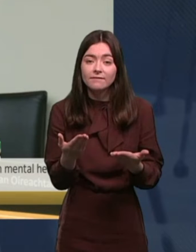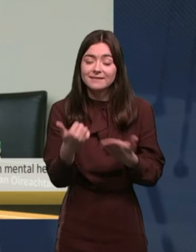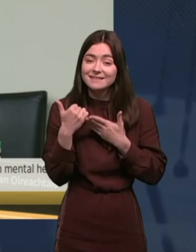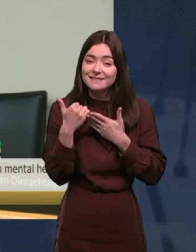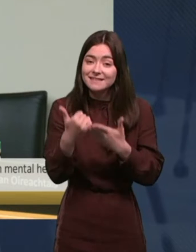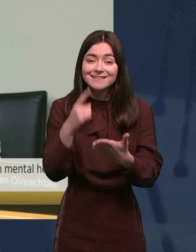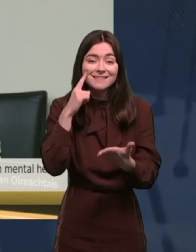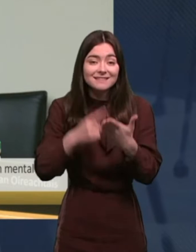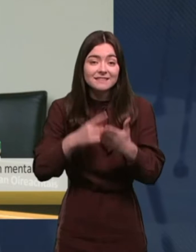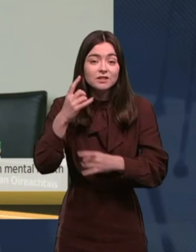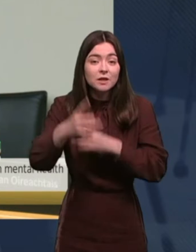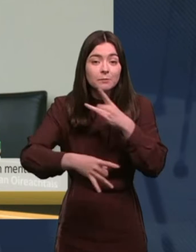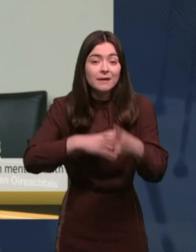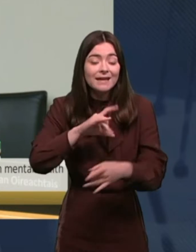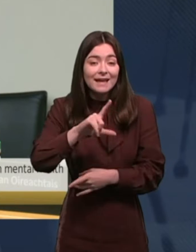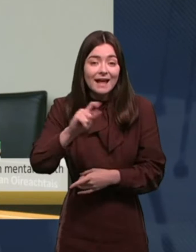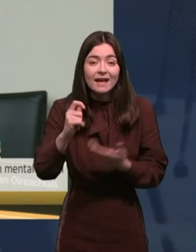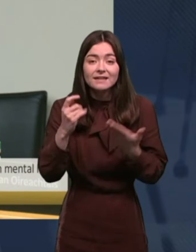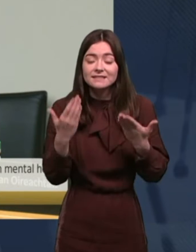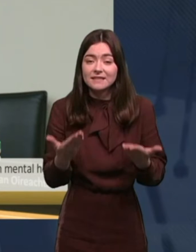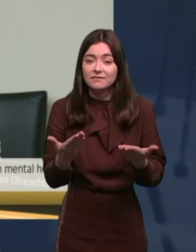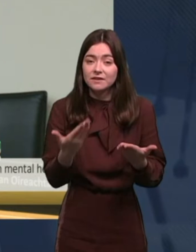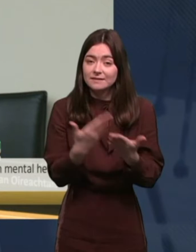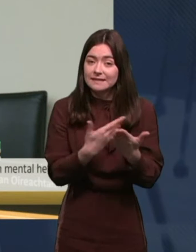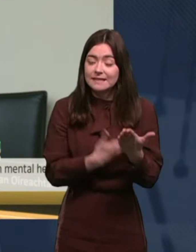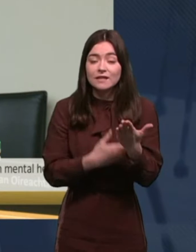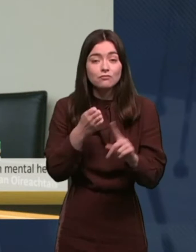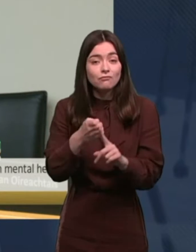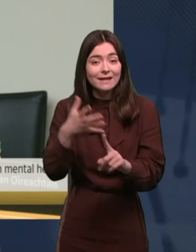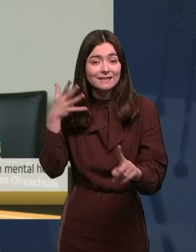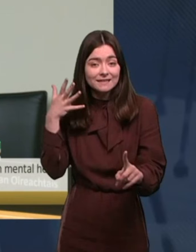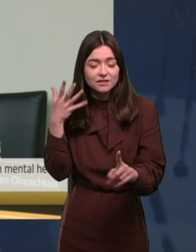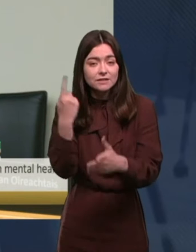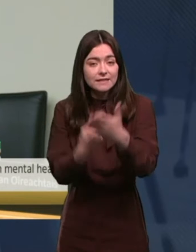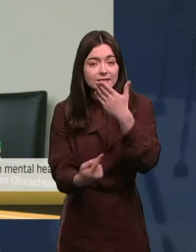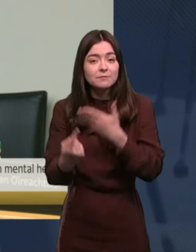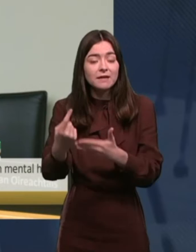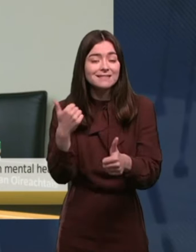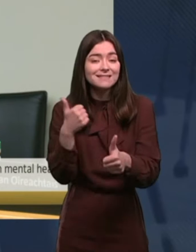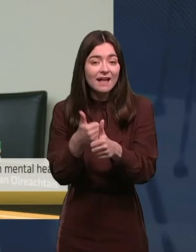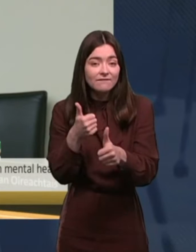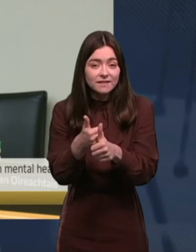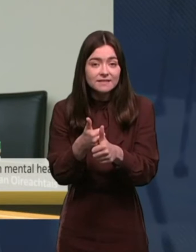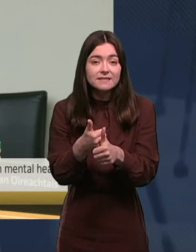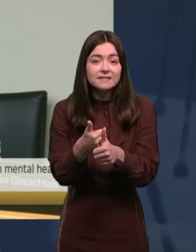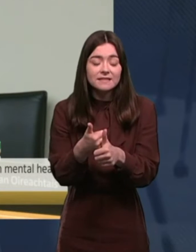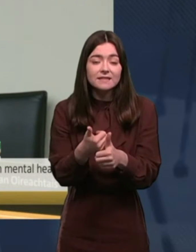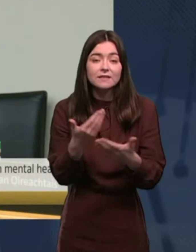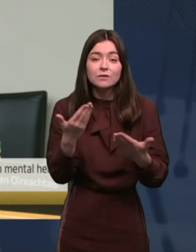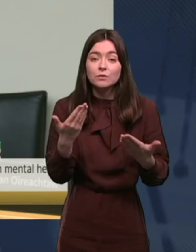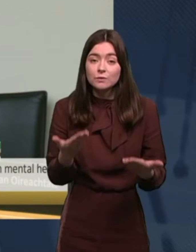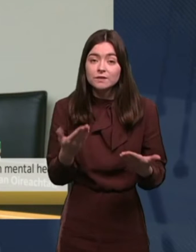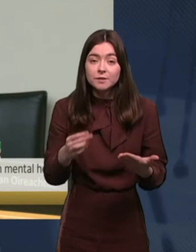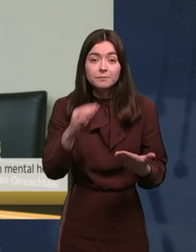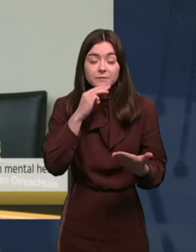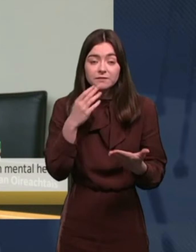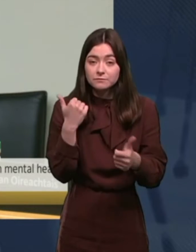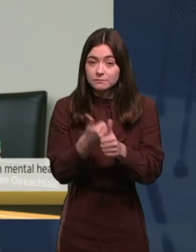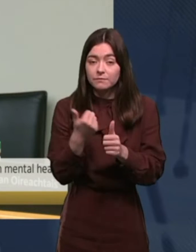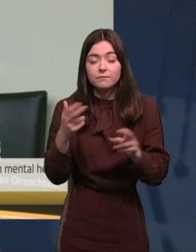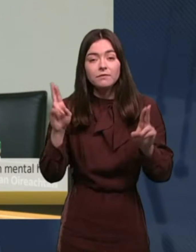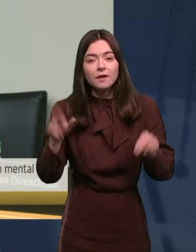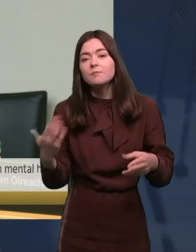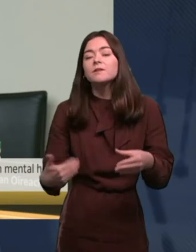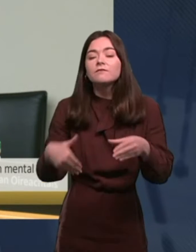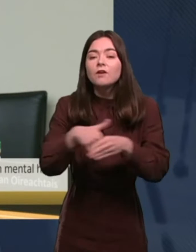Assisted Decision Making Act, giving statutory recognition to the role of independent advocacy, which enables such advocates to participate in